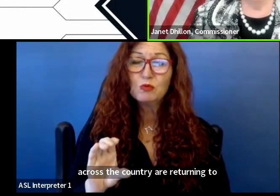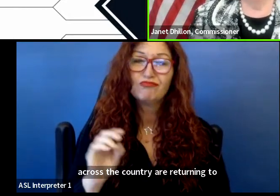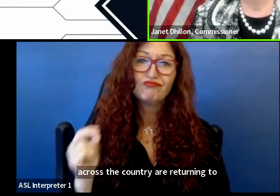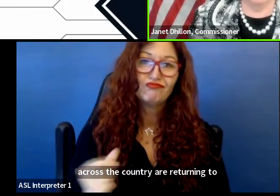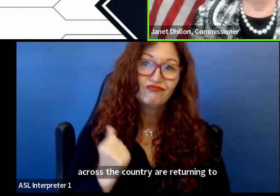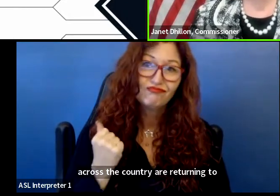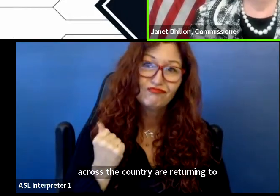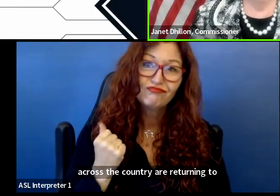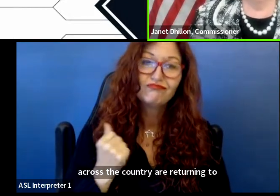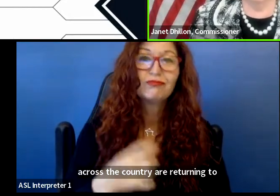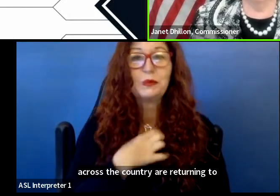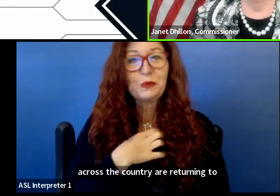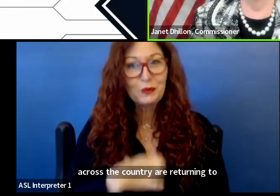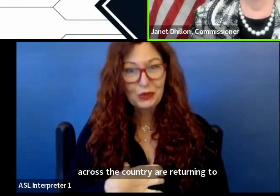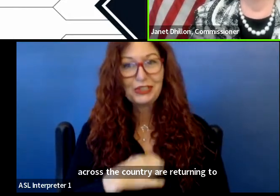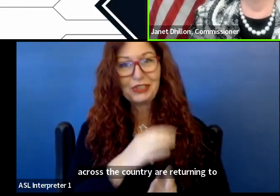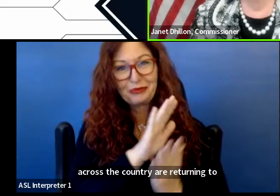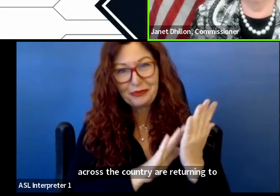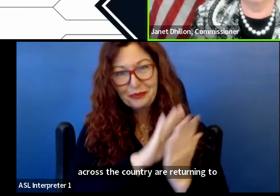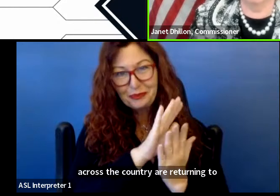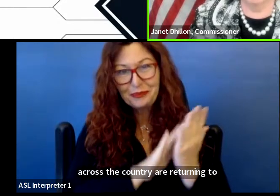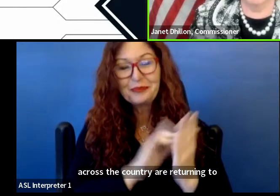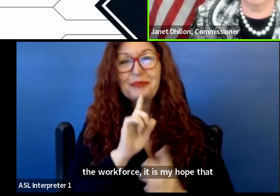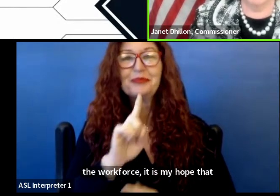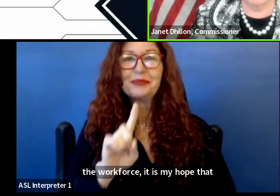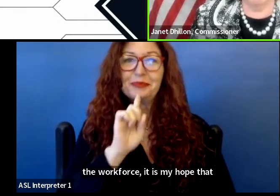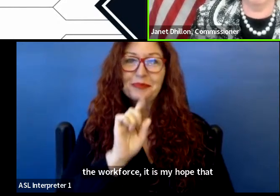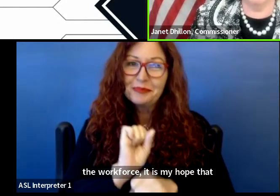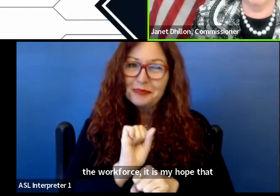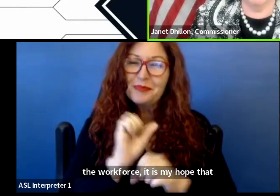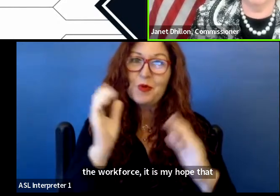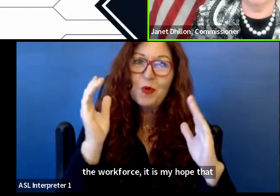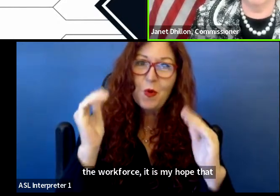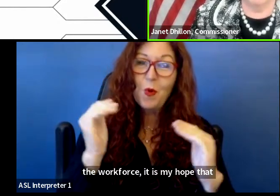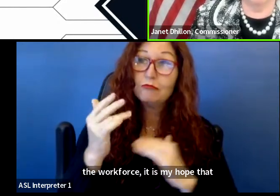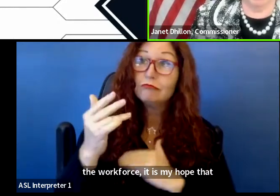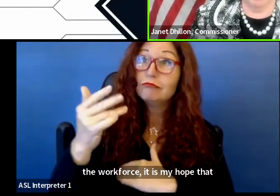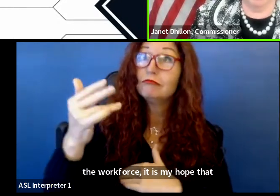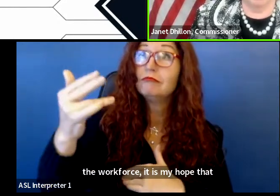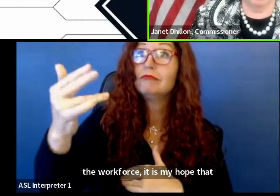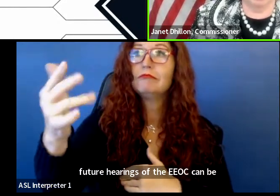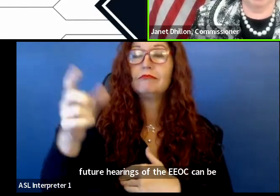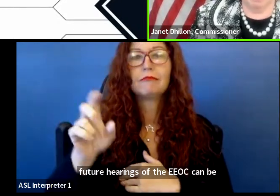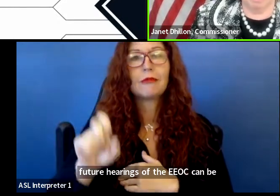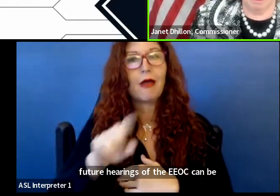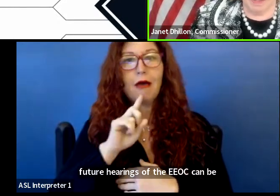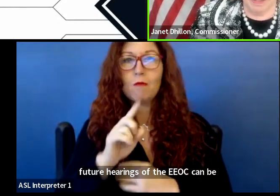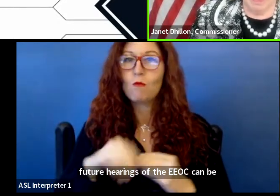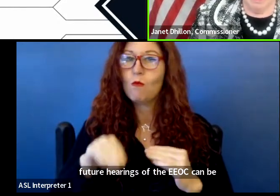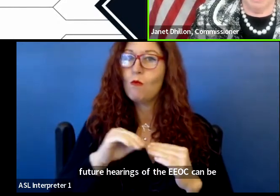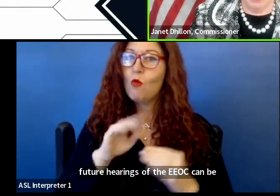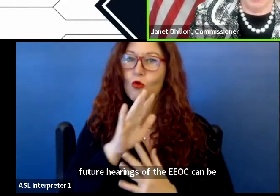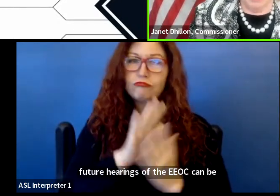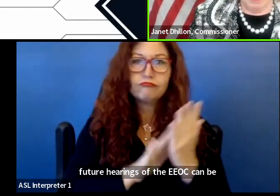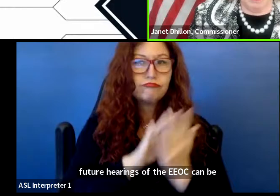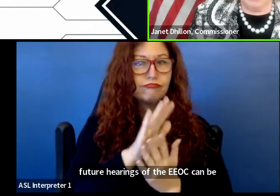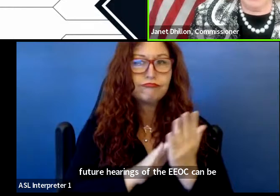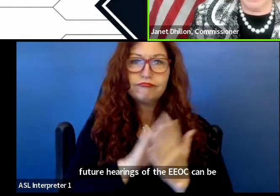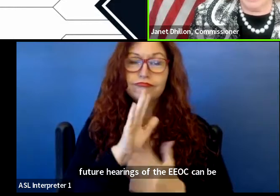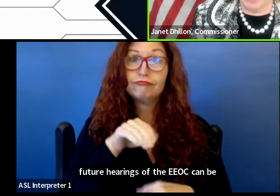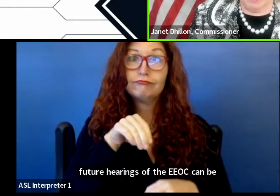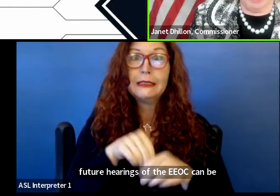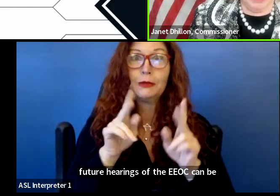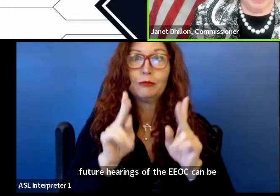hope that future hearings of the eeoc can be conducted in person the